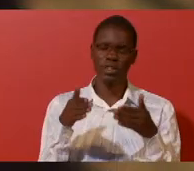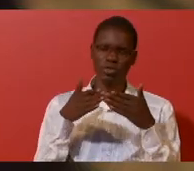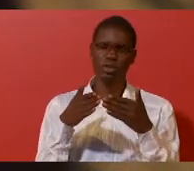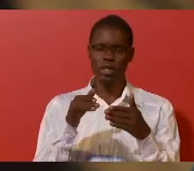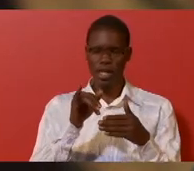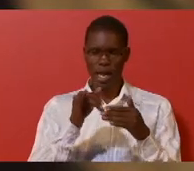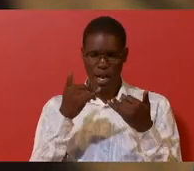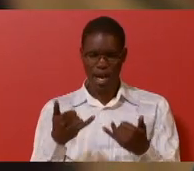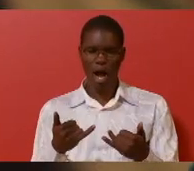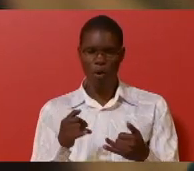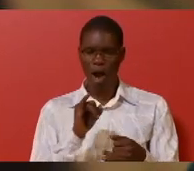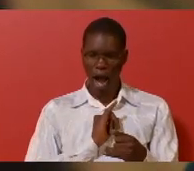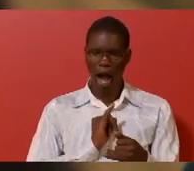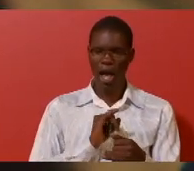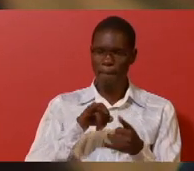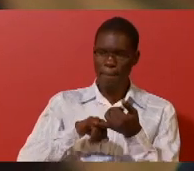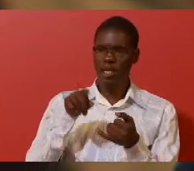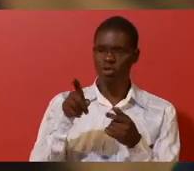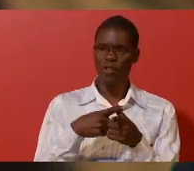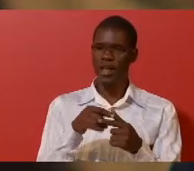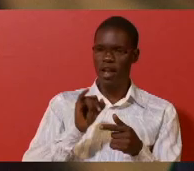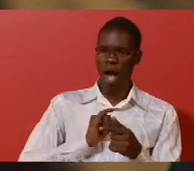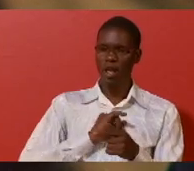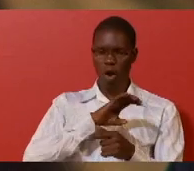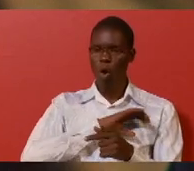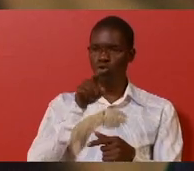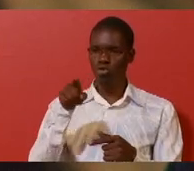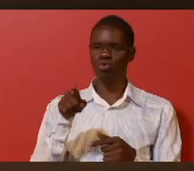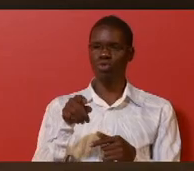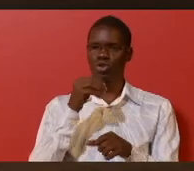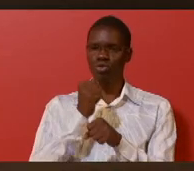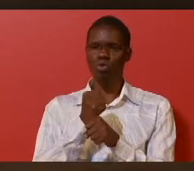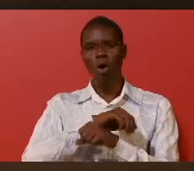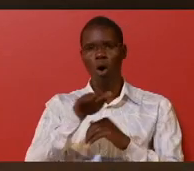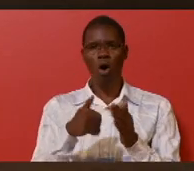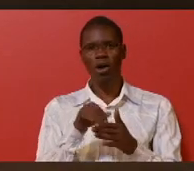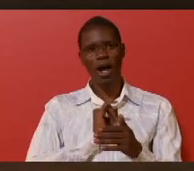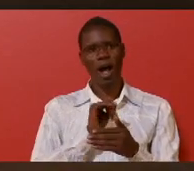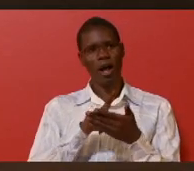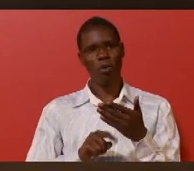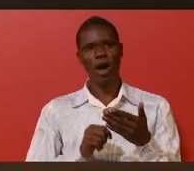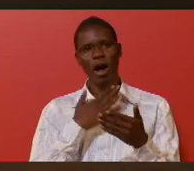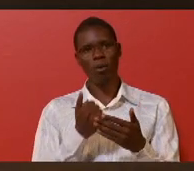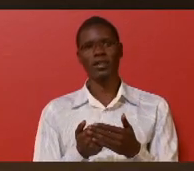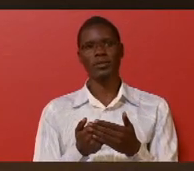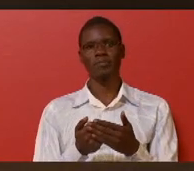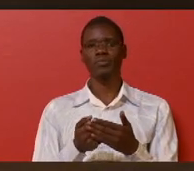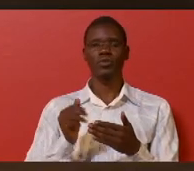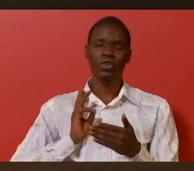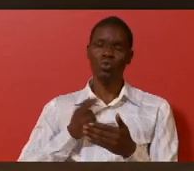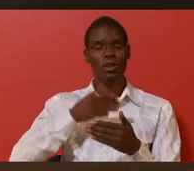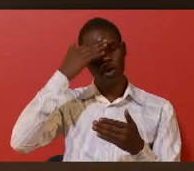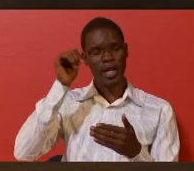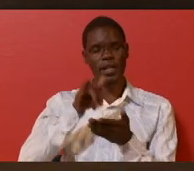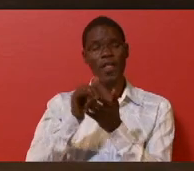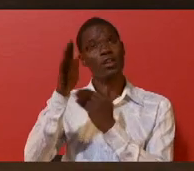married. Now I can own you and do whatever I want to. And we forget that God has an order. We forget that God